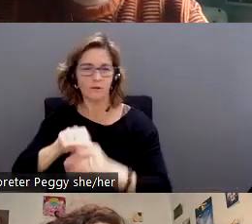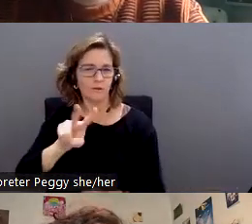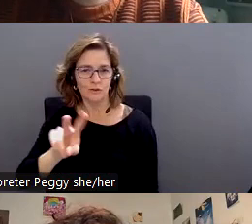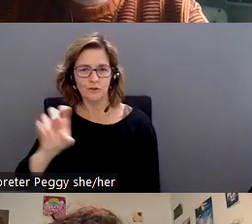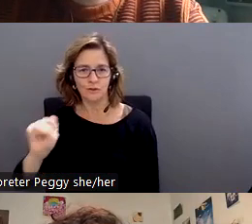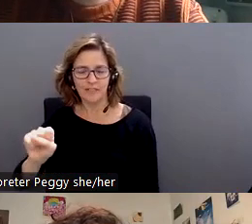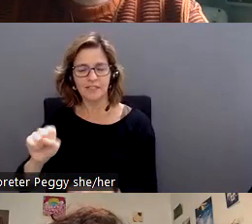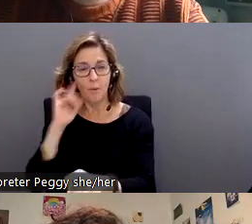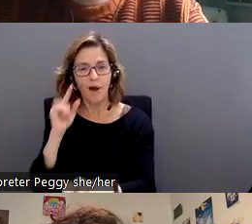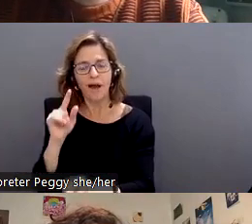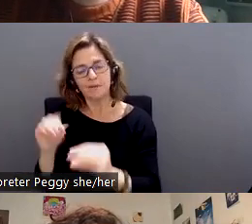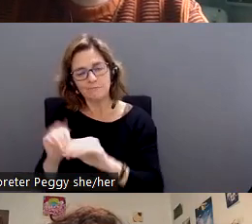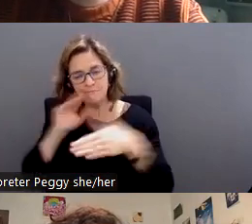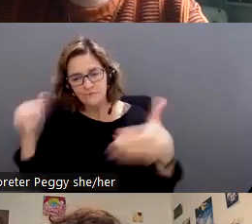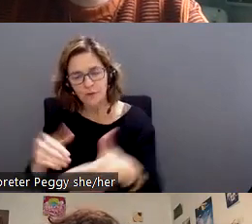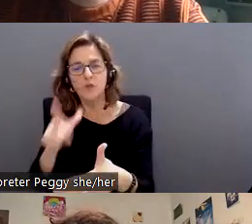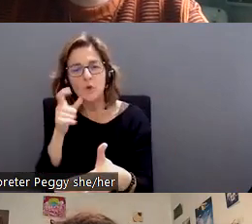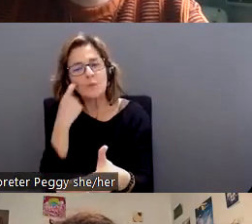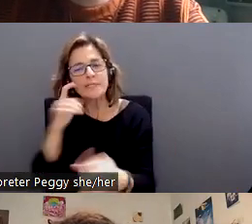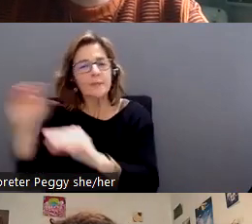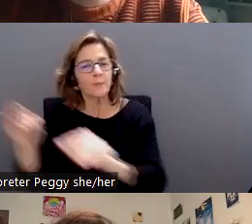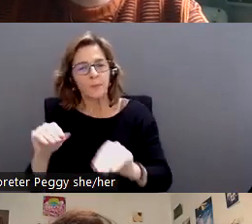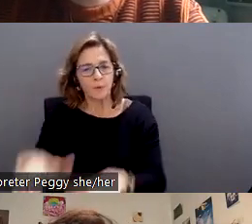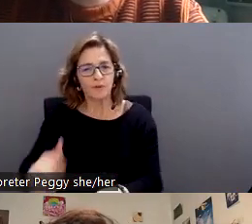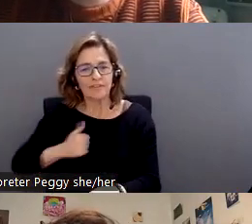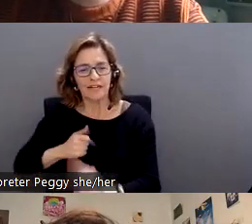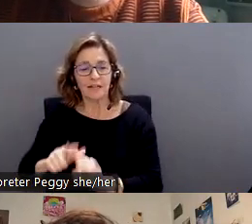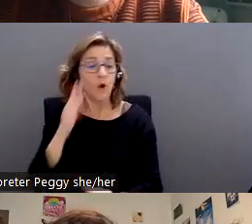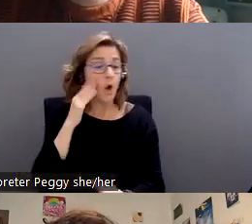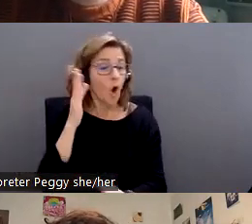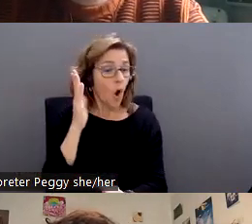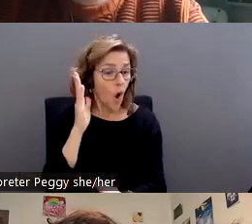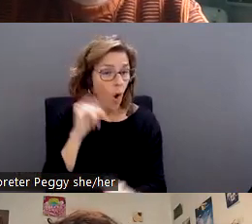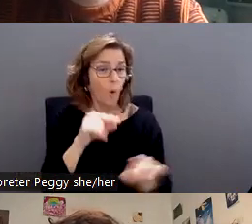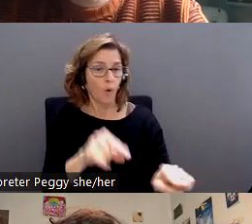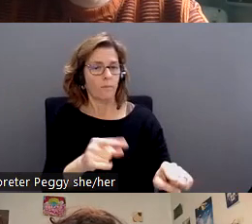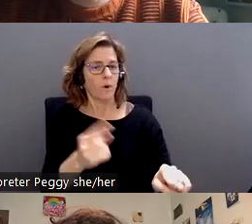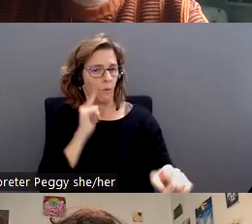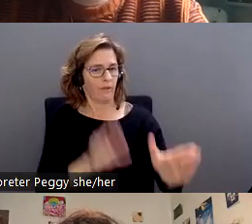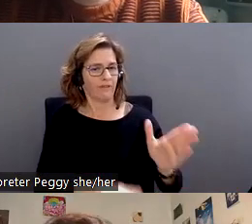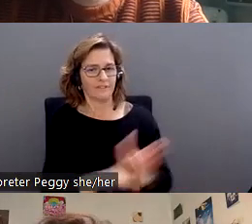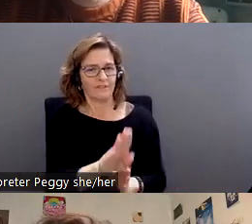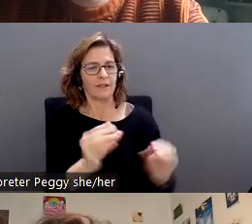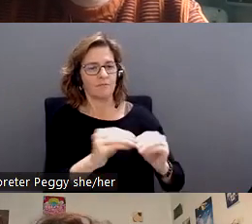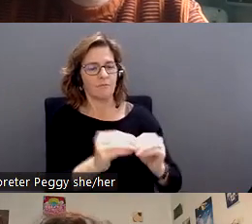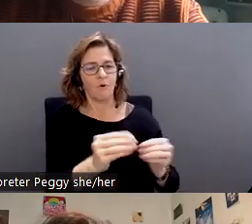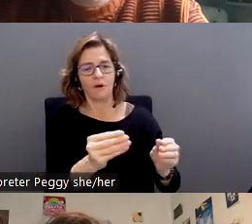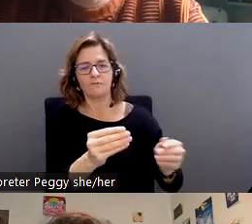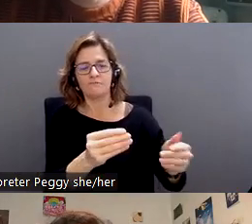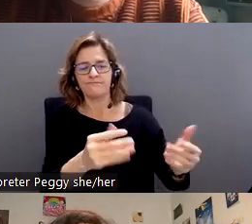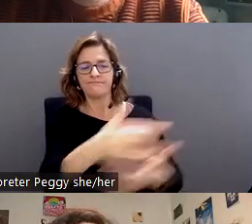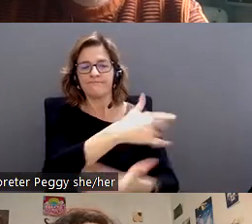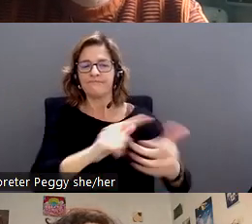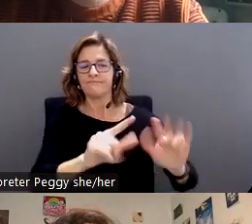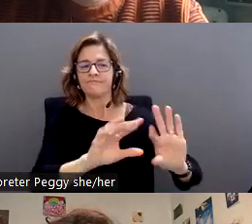And this idea of warm transfers was created to avoid